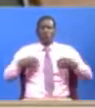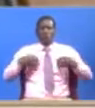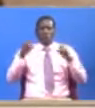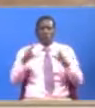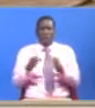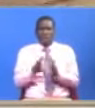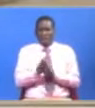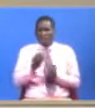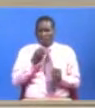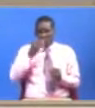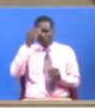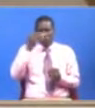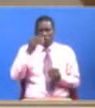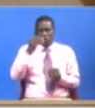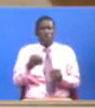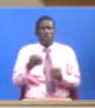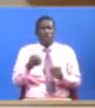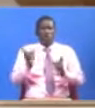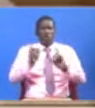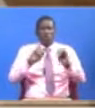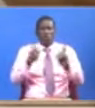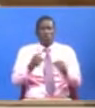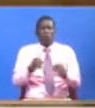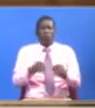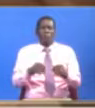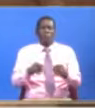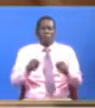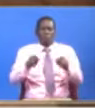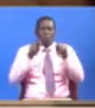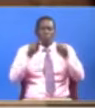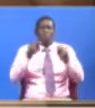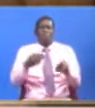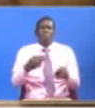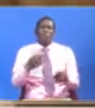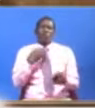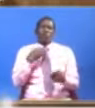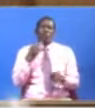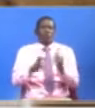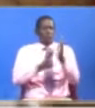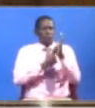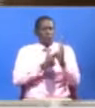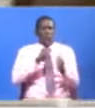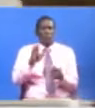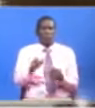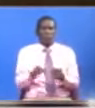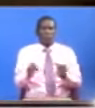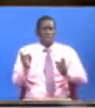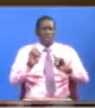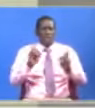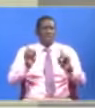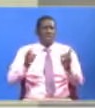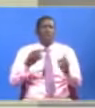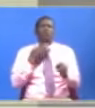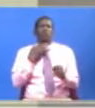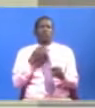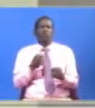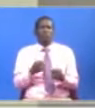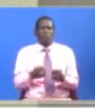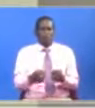disguise himself to not face the wrath of the union that represents him. He did not want to be a